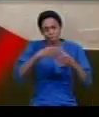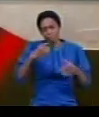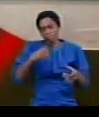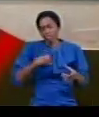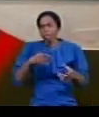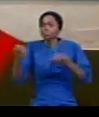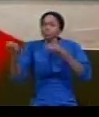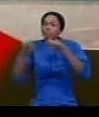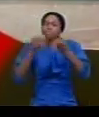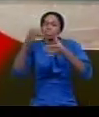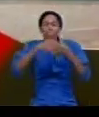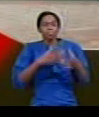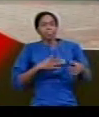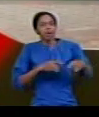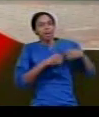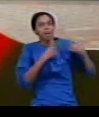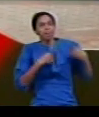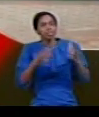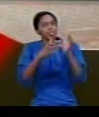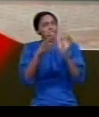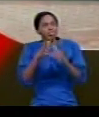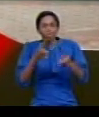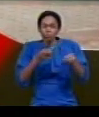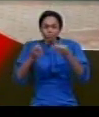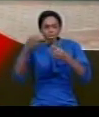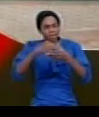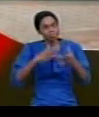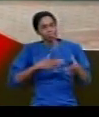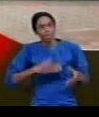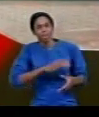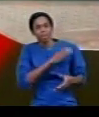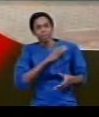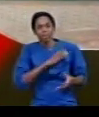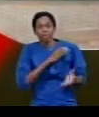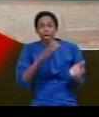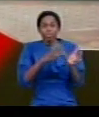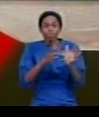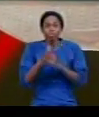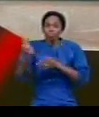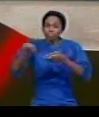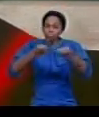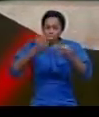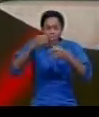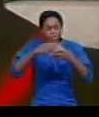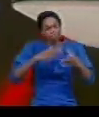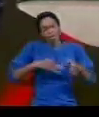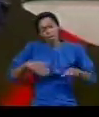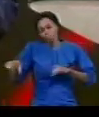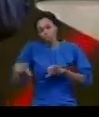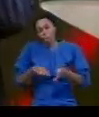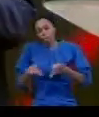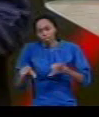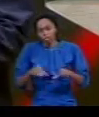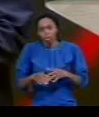my heart. He reigns in my character. He reigns in my behavior. Reign, Master